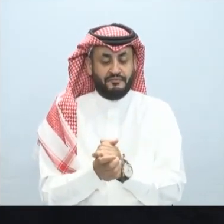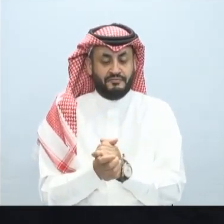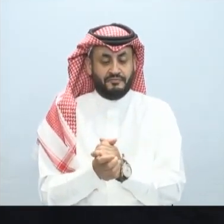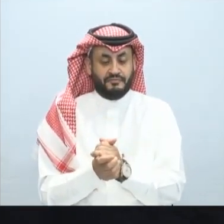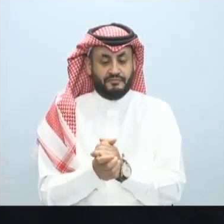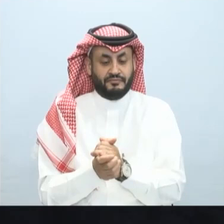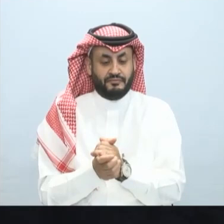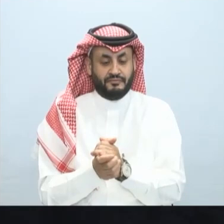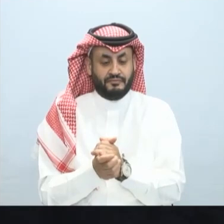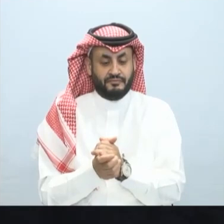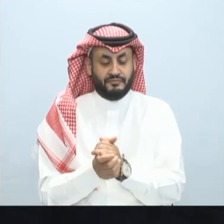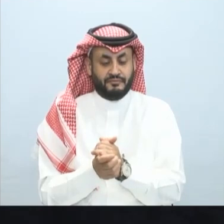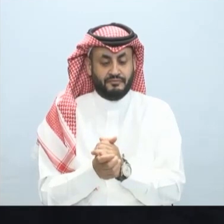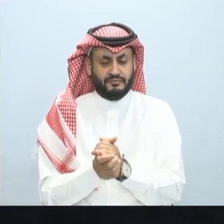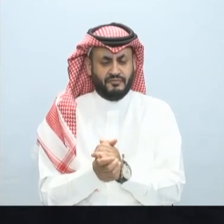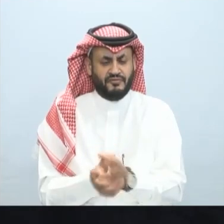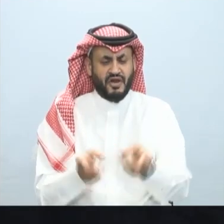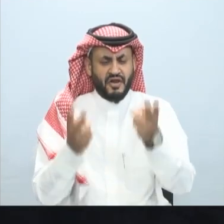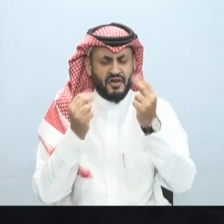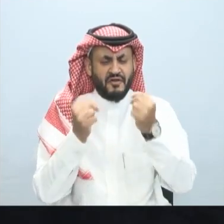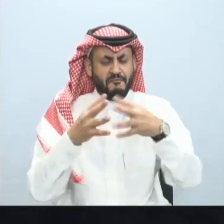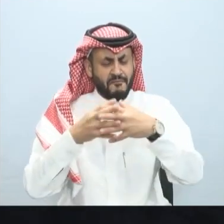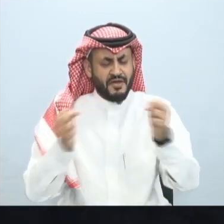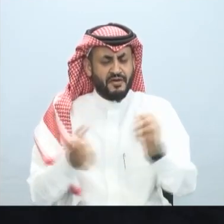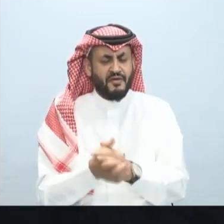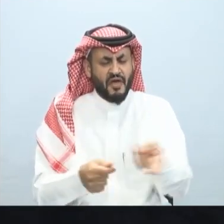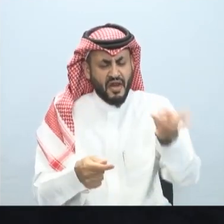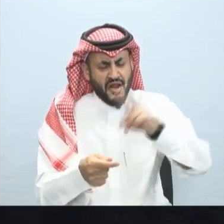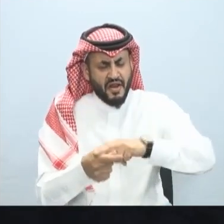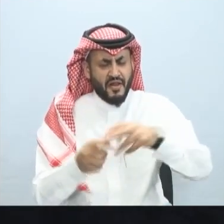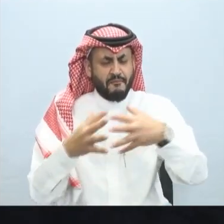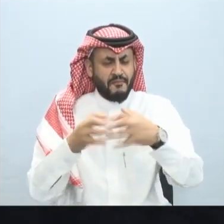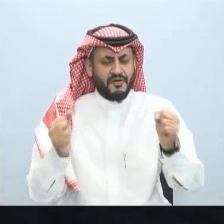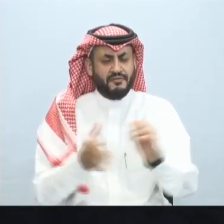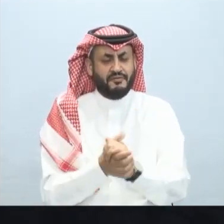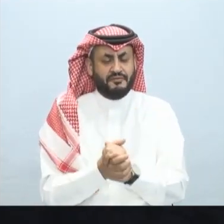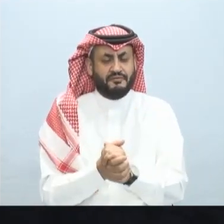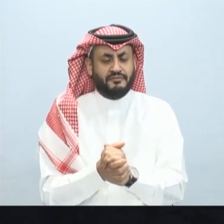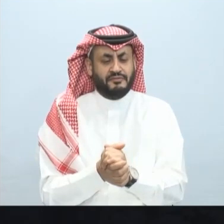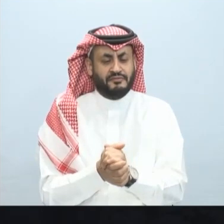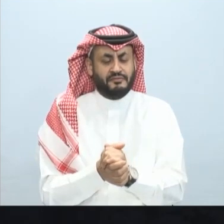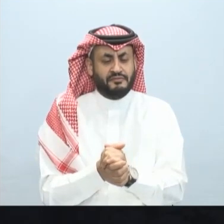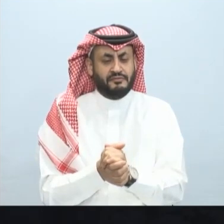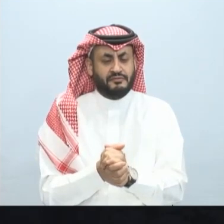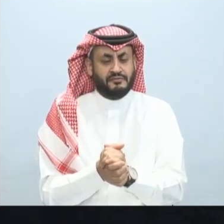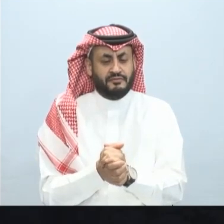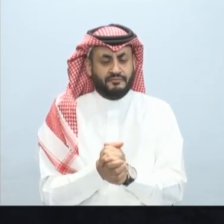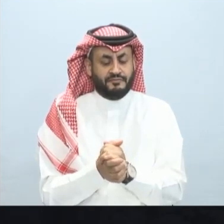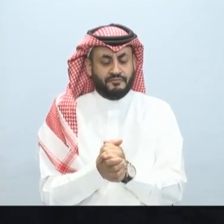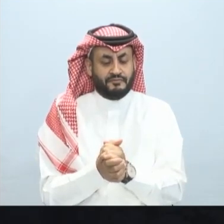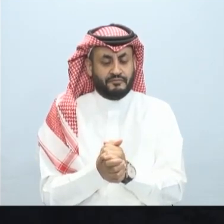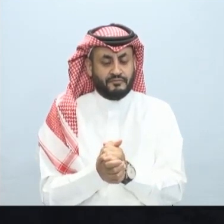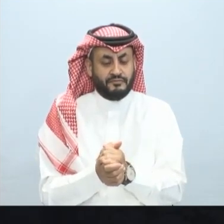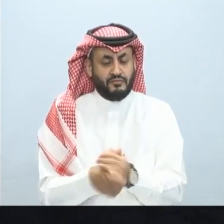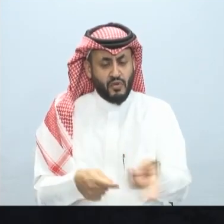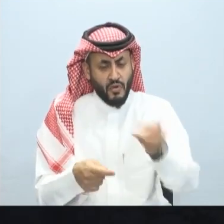and the emphatic do, it just emphasizes meaning. So now the word emphasize or emphasis is not new. We know that there